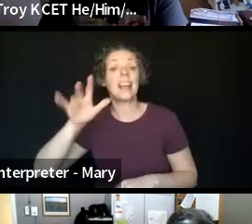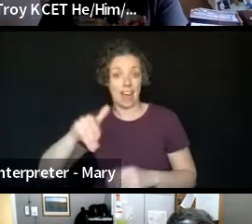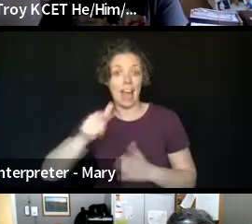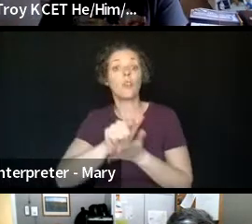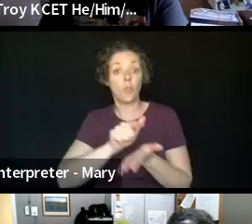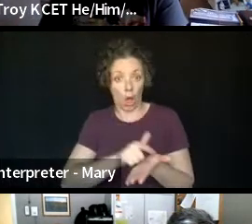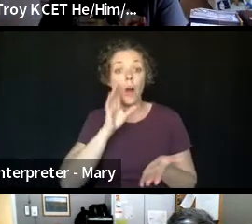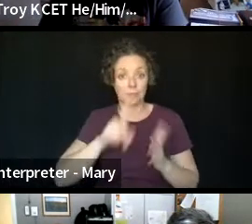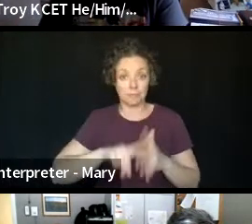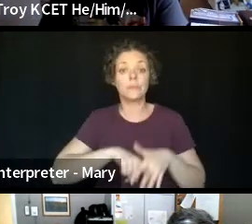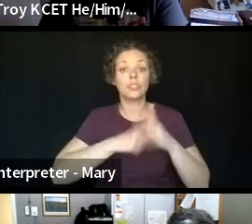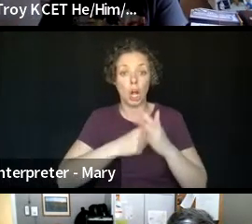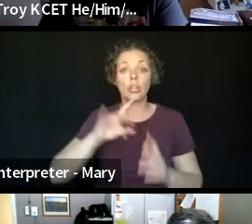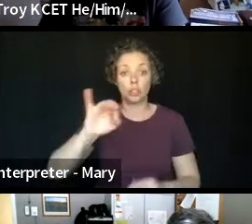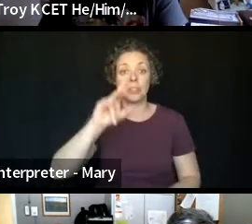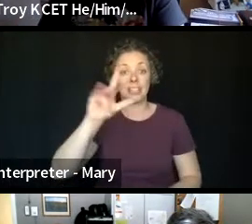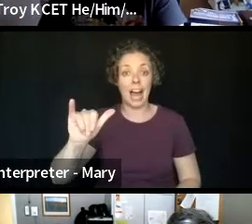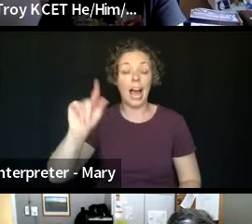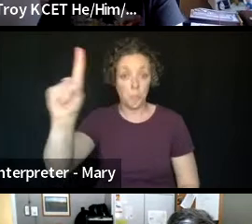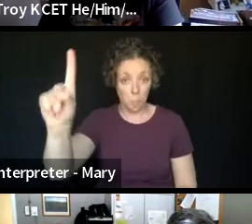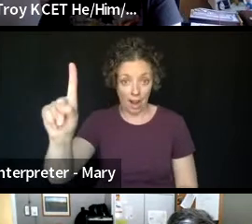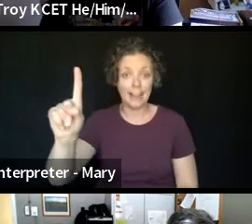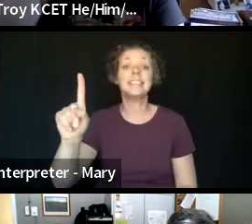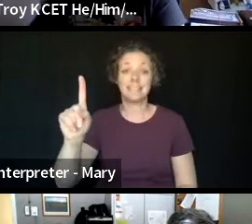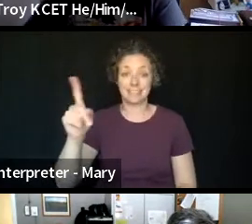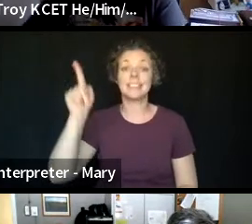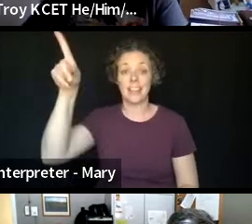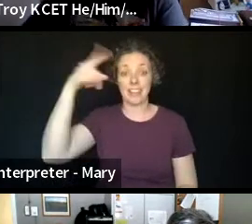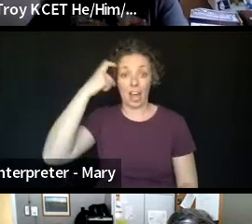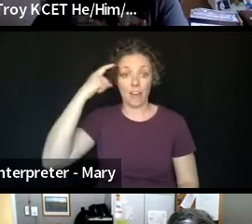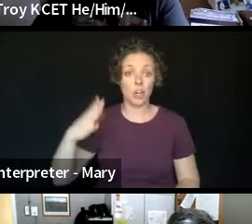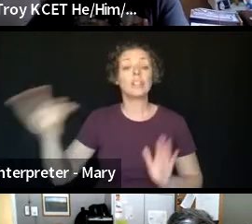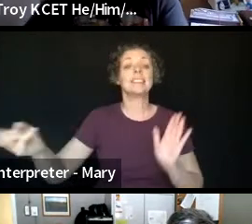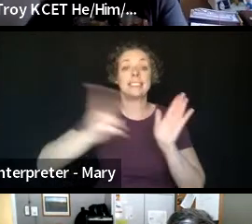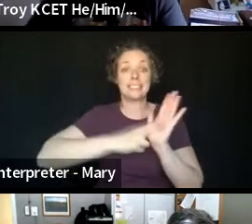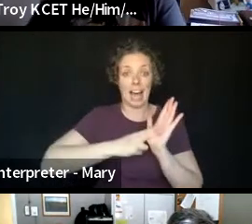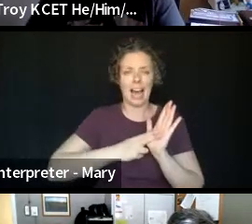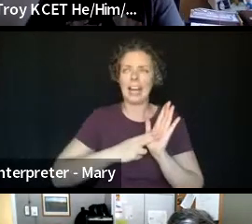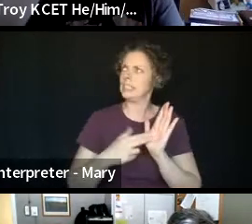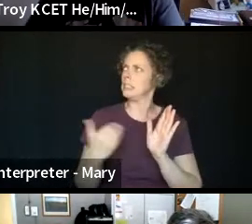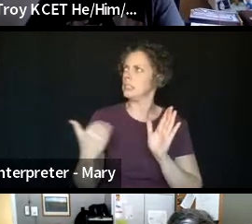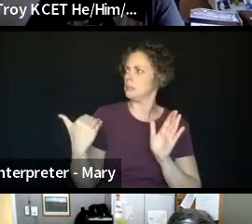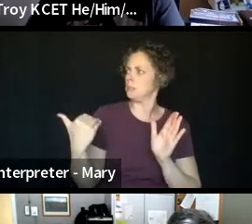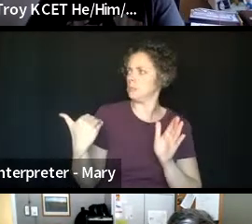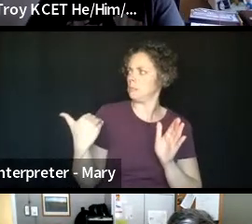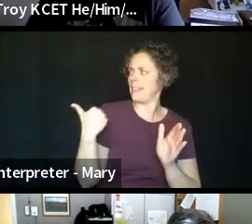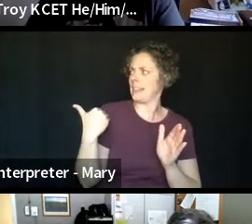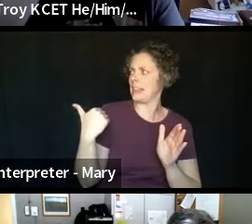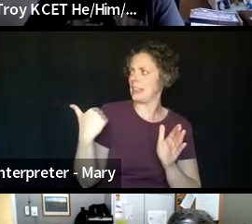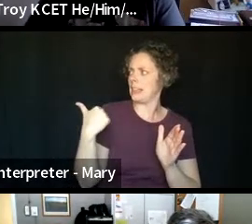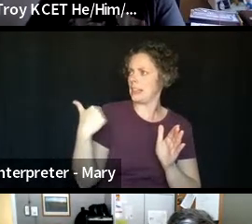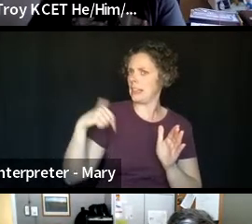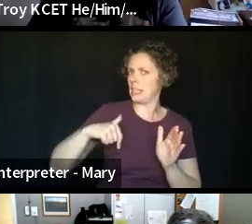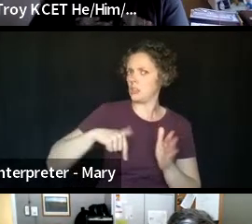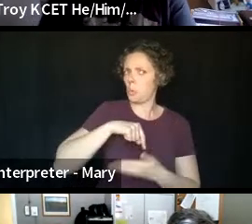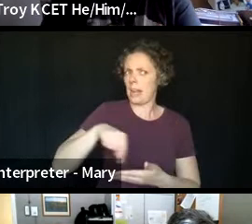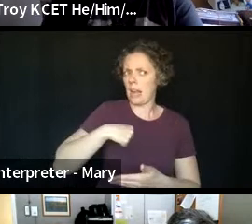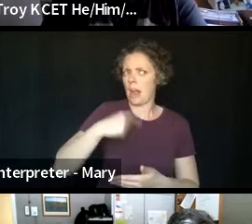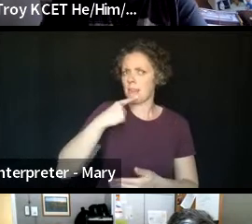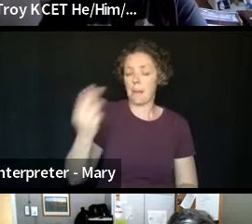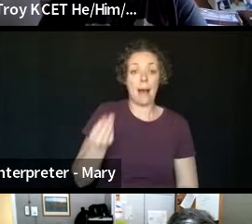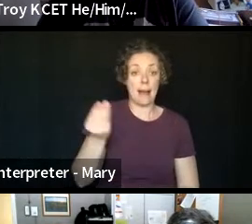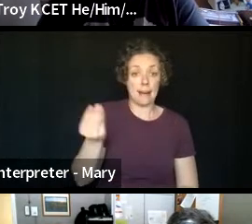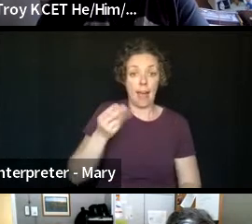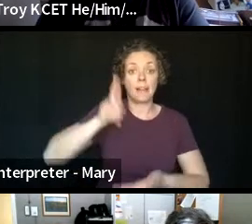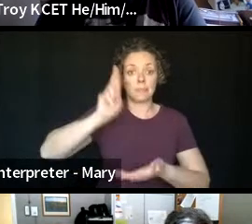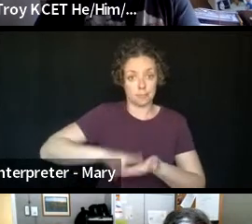1. The governor signed it earlier this week, I believe on Monday. And